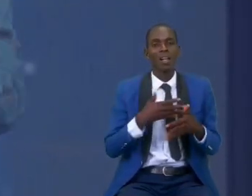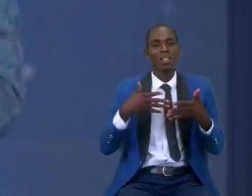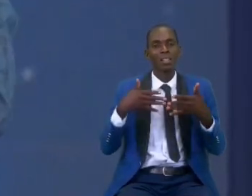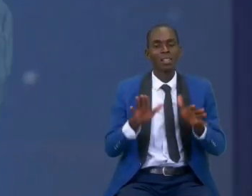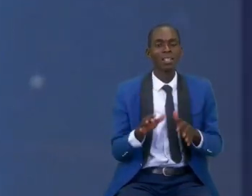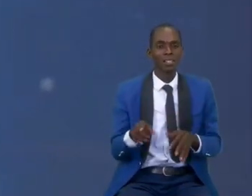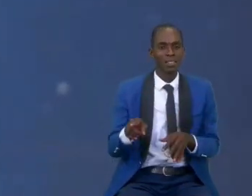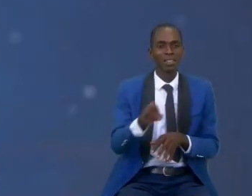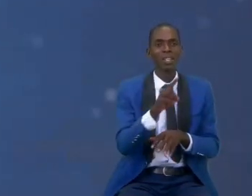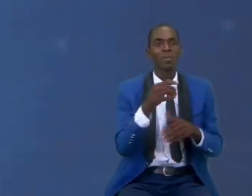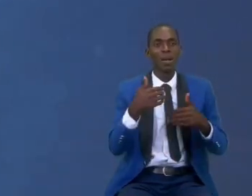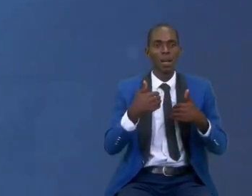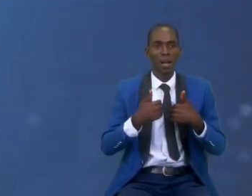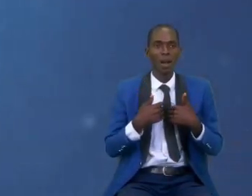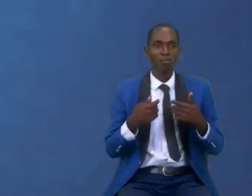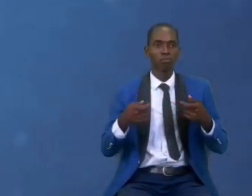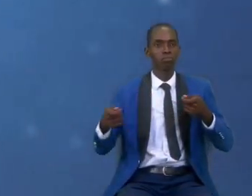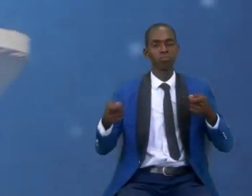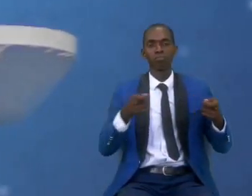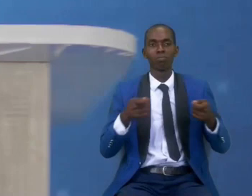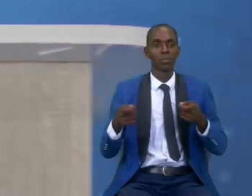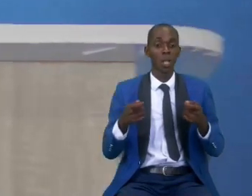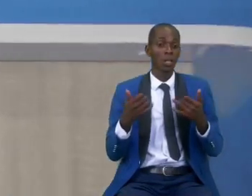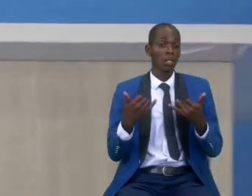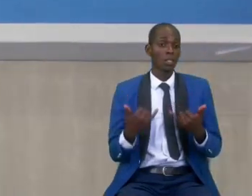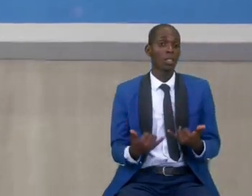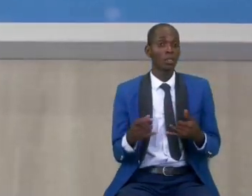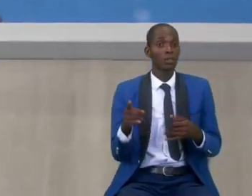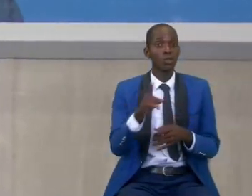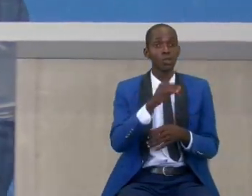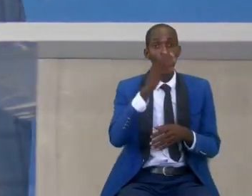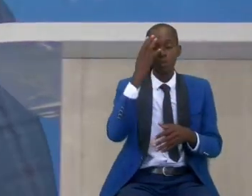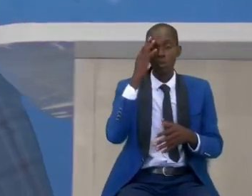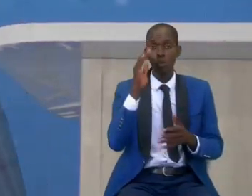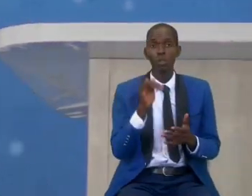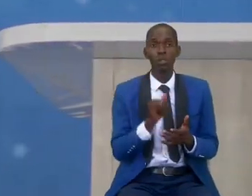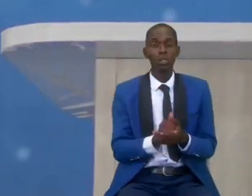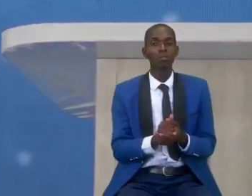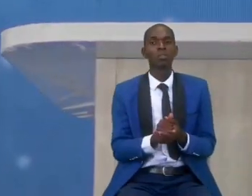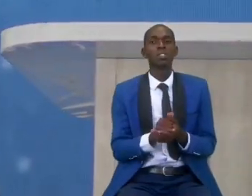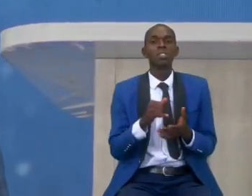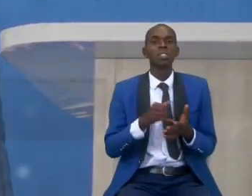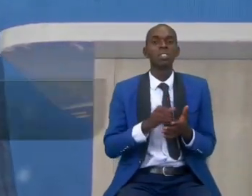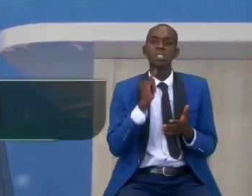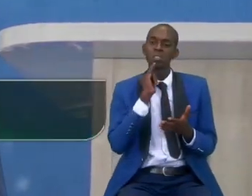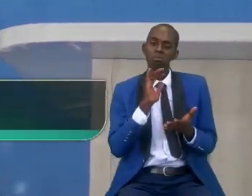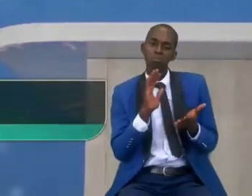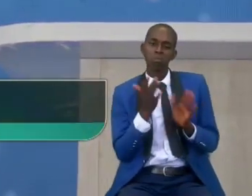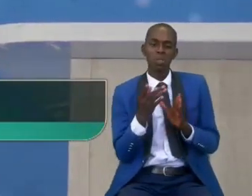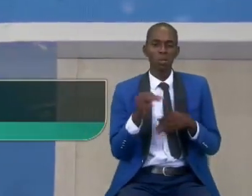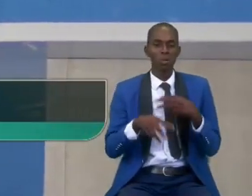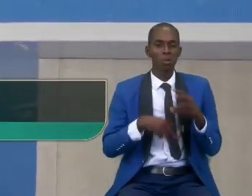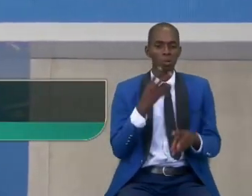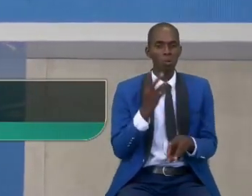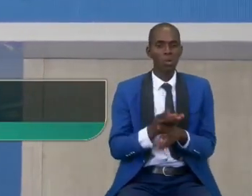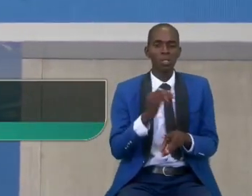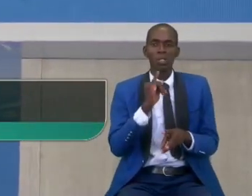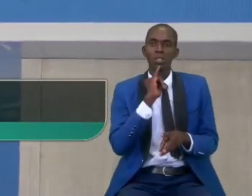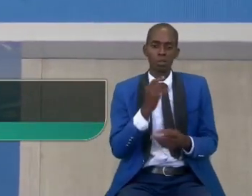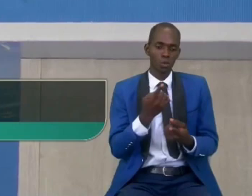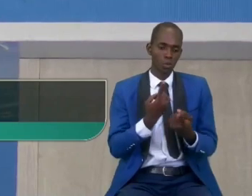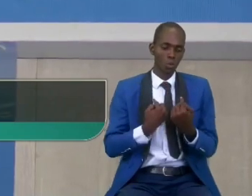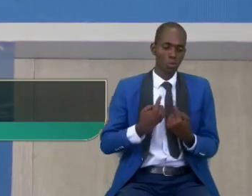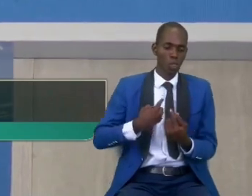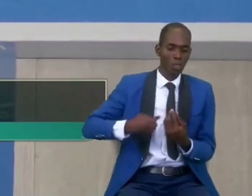know that, you know, it's like the world is turning around and the world is now having dominion on man. You hear that